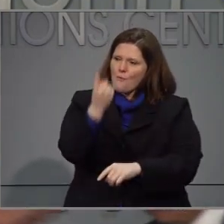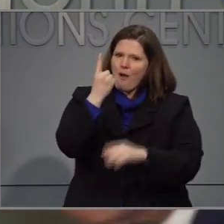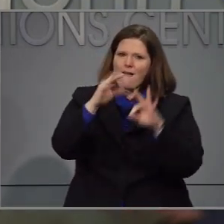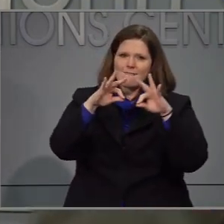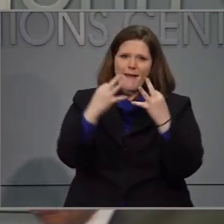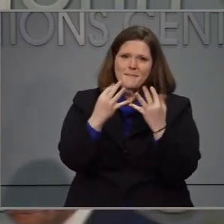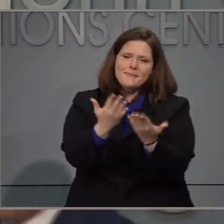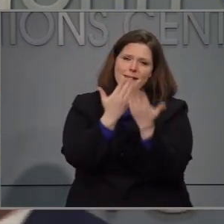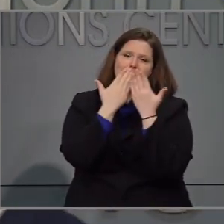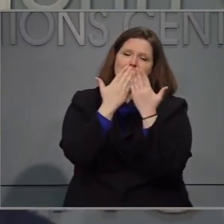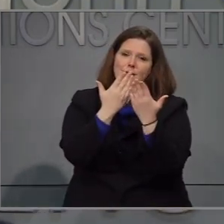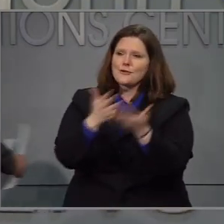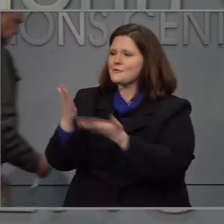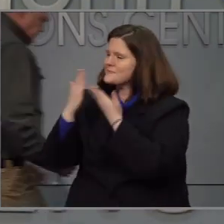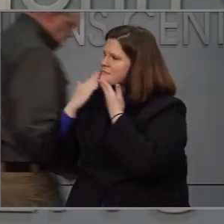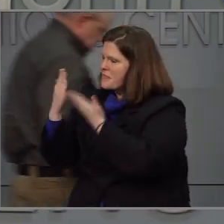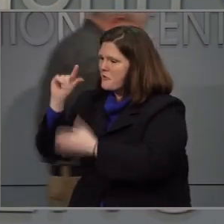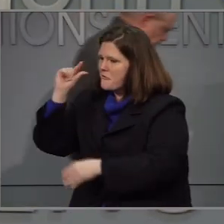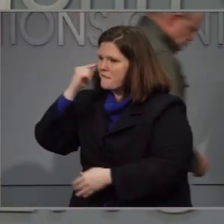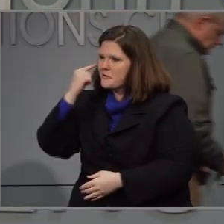Governor.